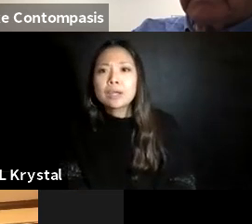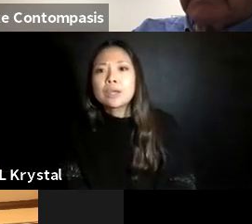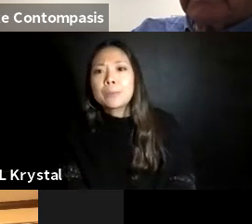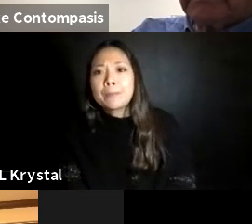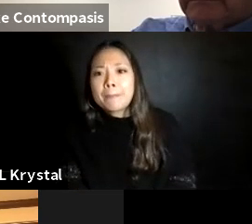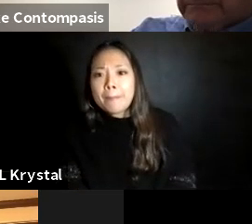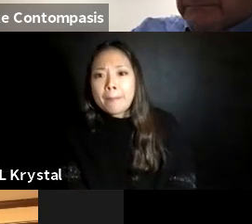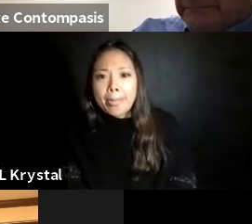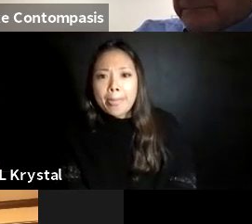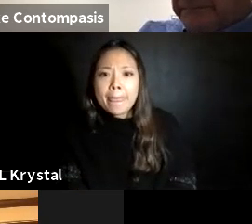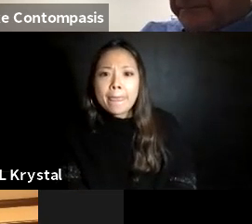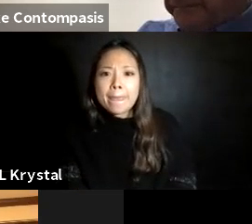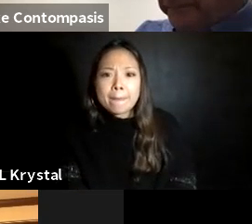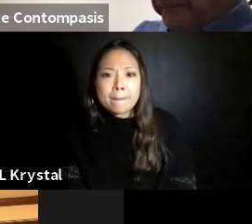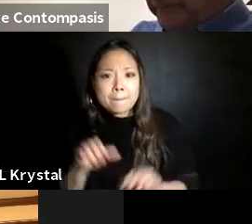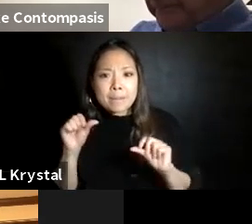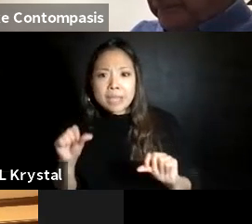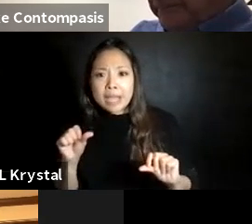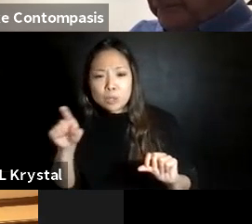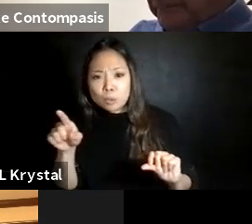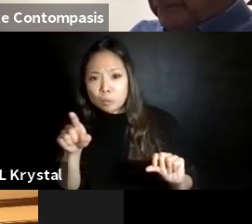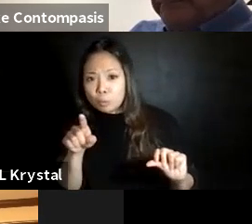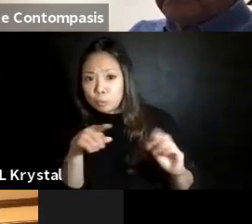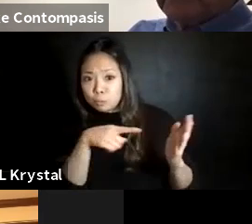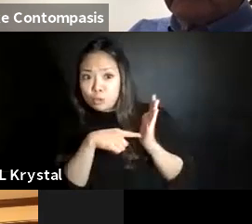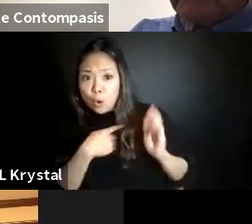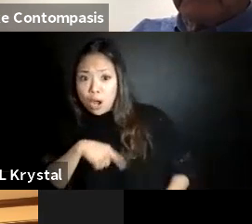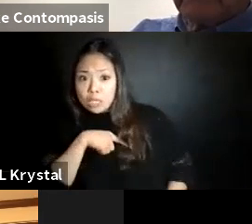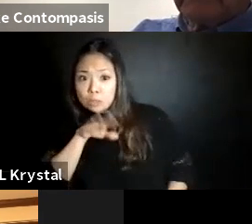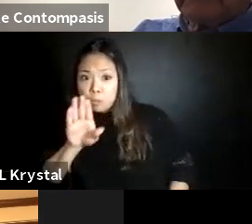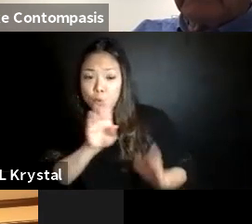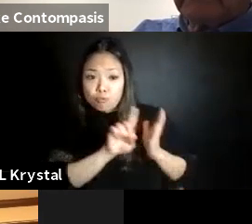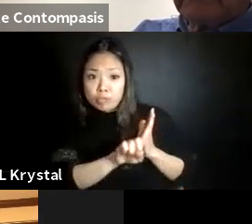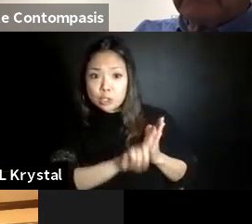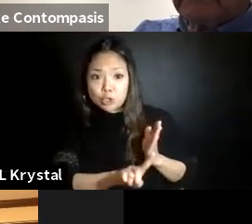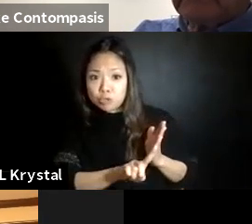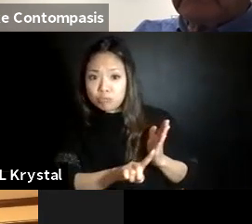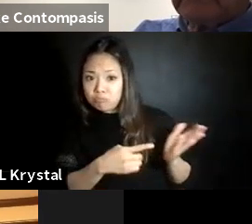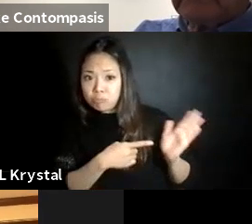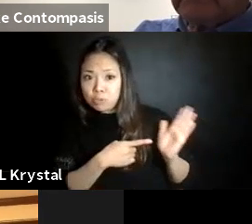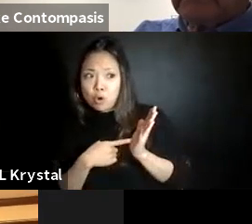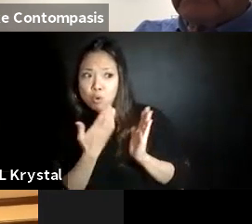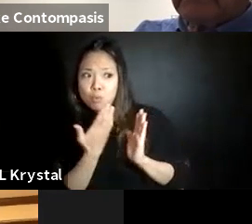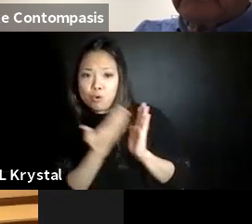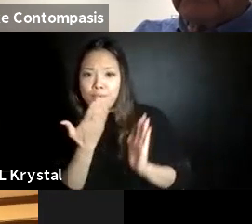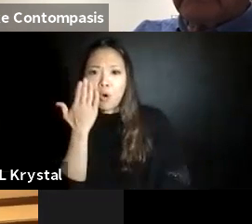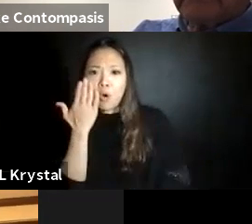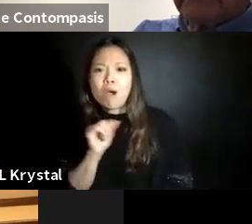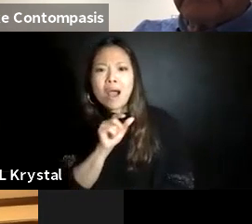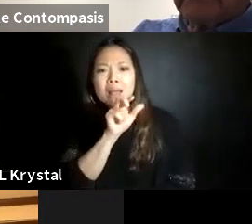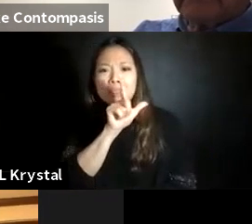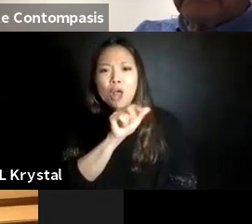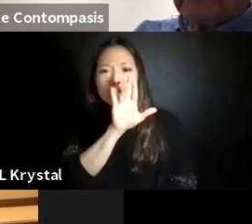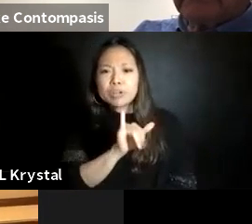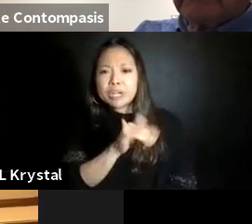know, then can you show us your research? Why lottery is better than test? 20